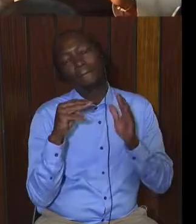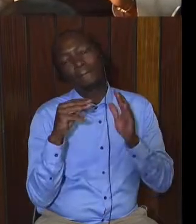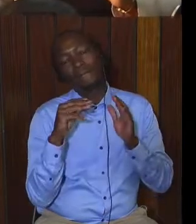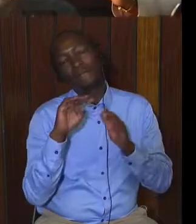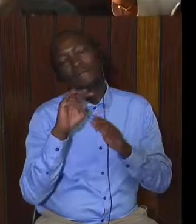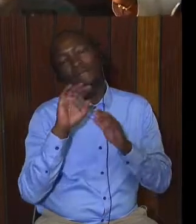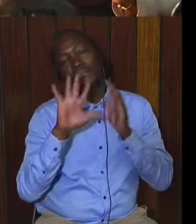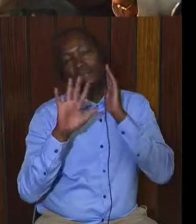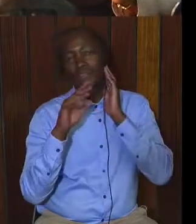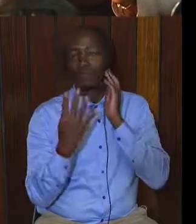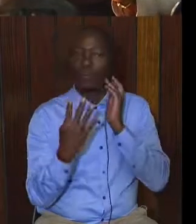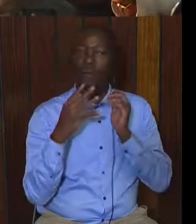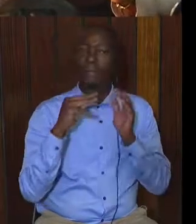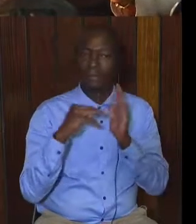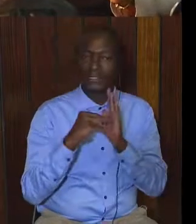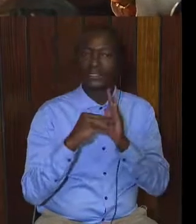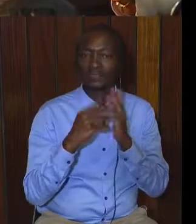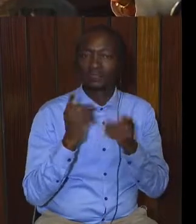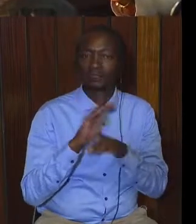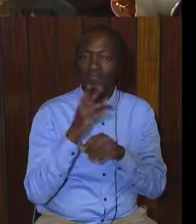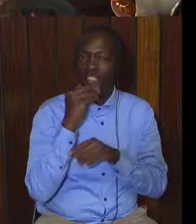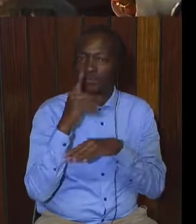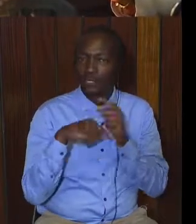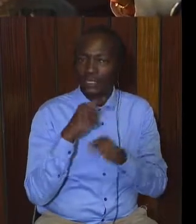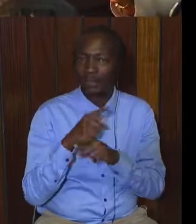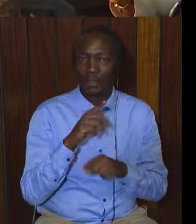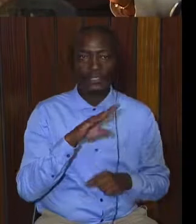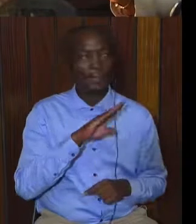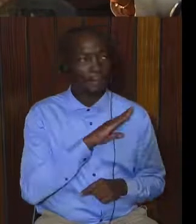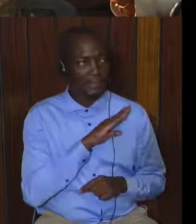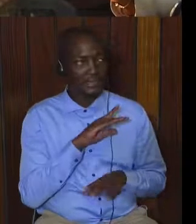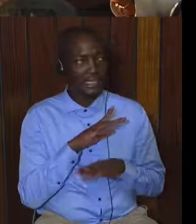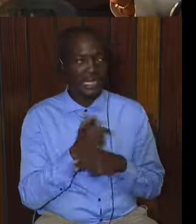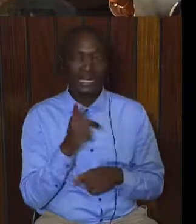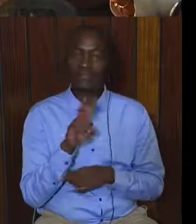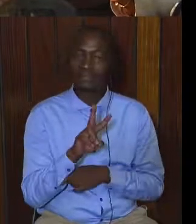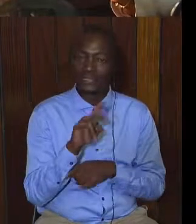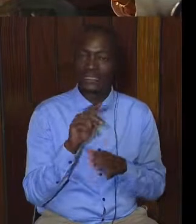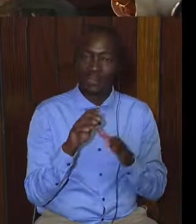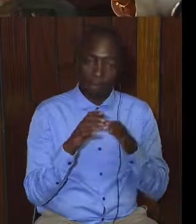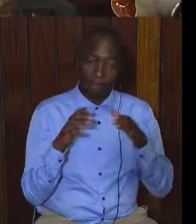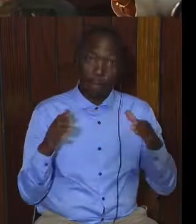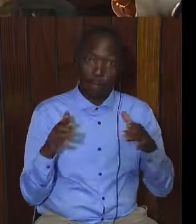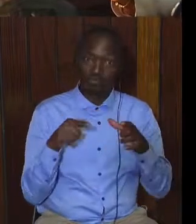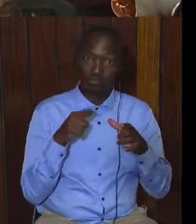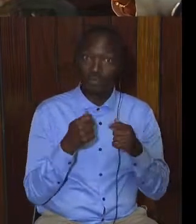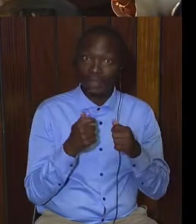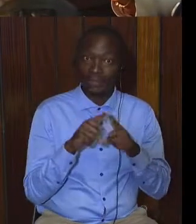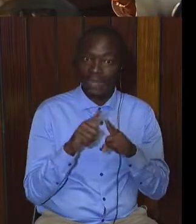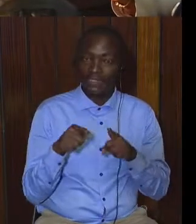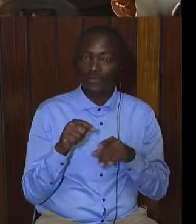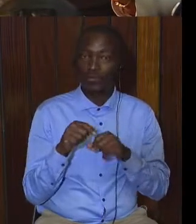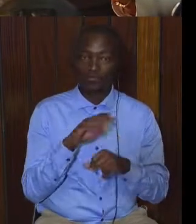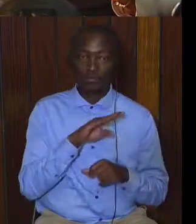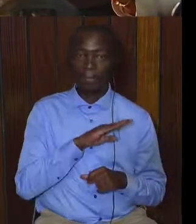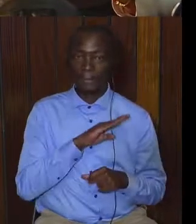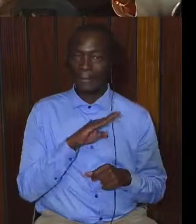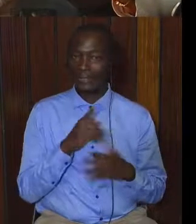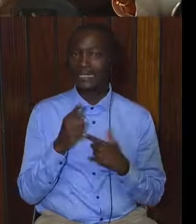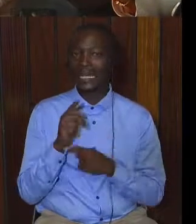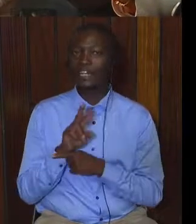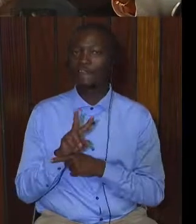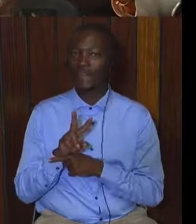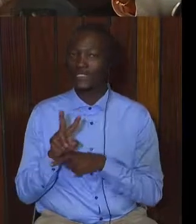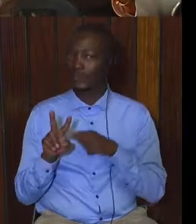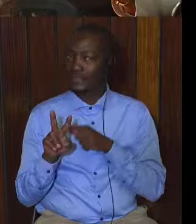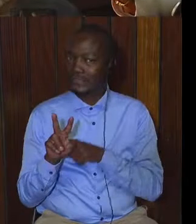programs. I've already spoken about the military veterans, and the bulk of that was really for the military veterans, to